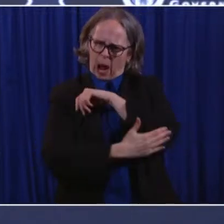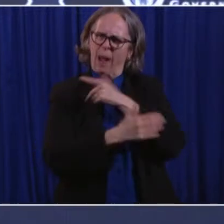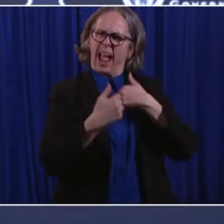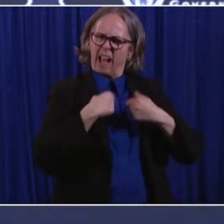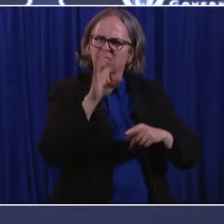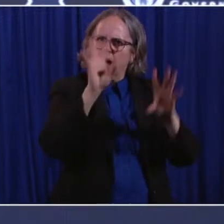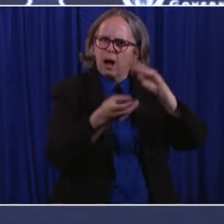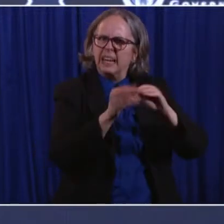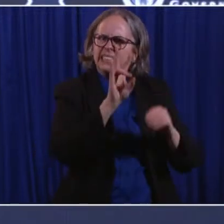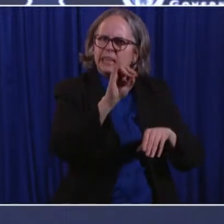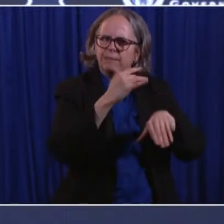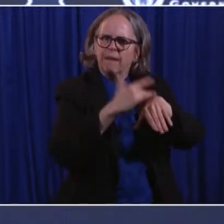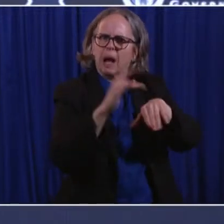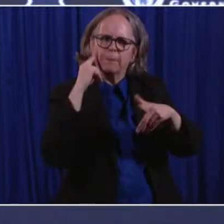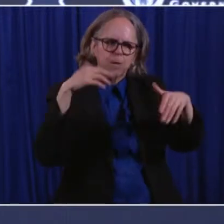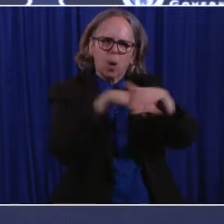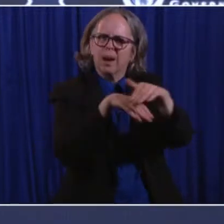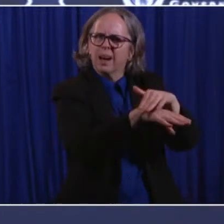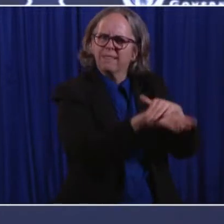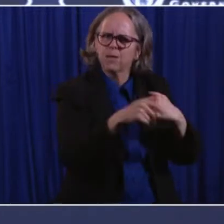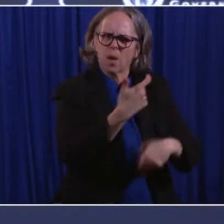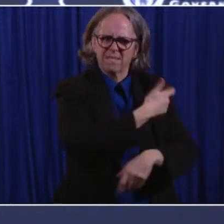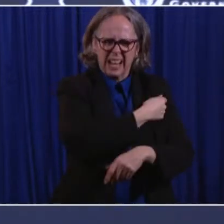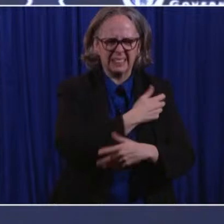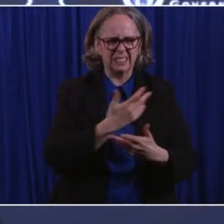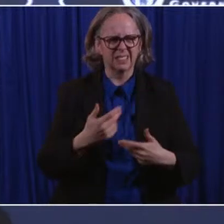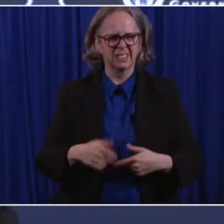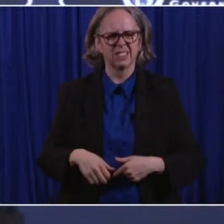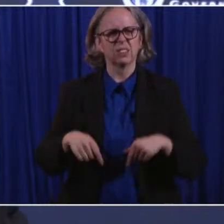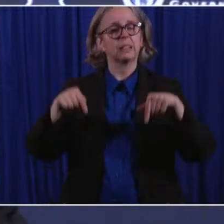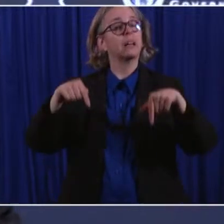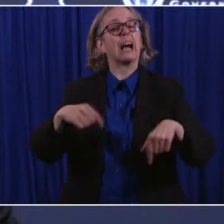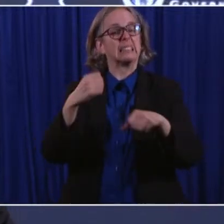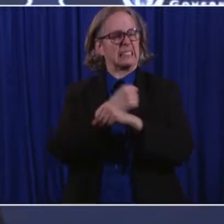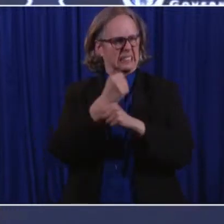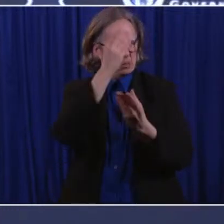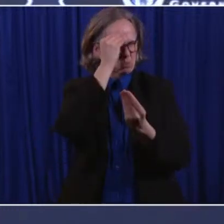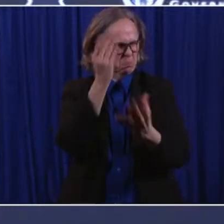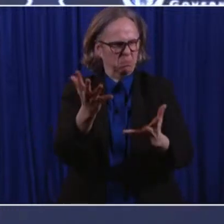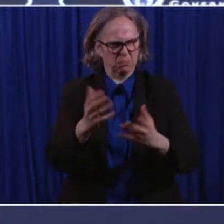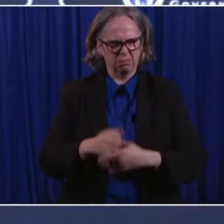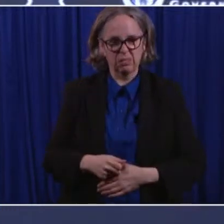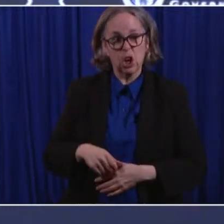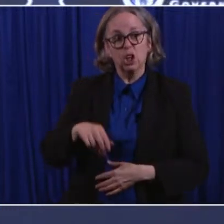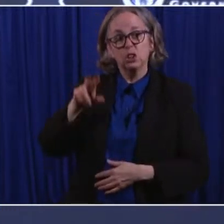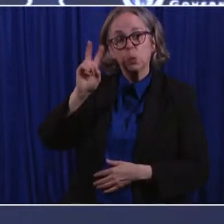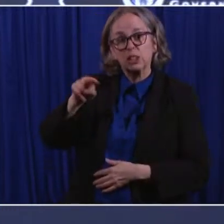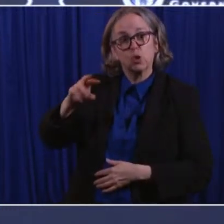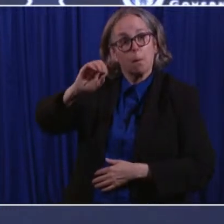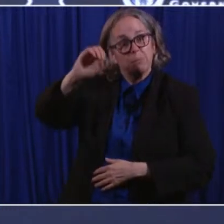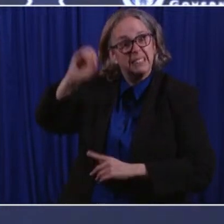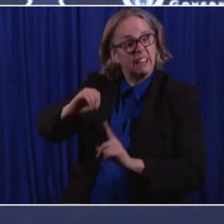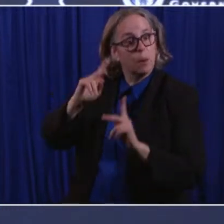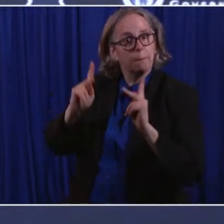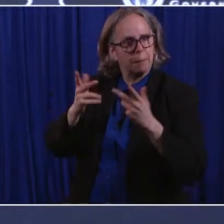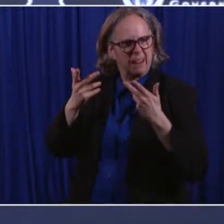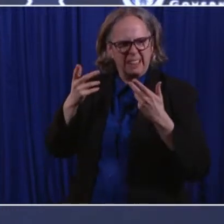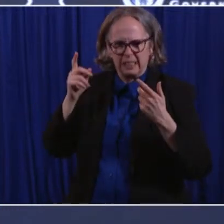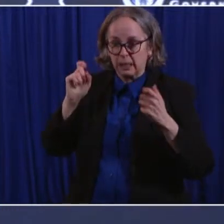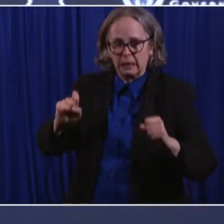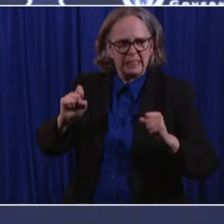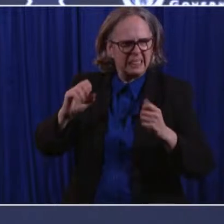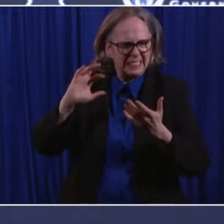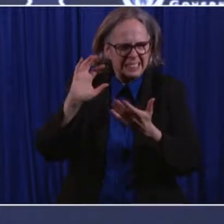statistics. 22% of residents have started their vaccination. So it means 22% as of this morning had gotten their first